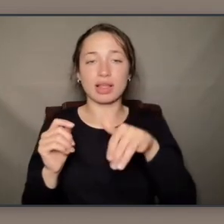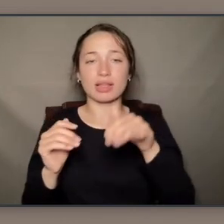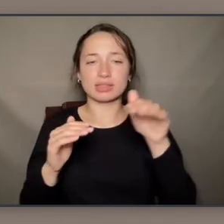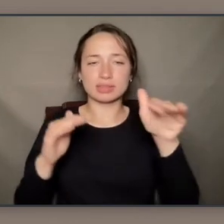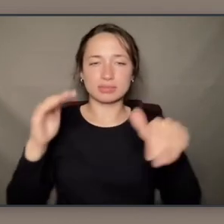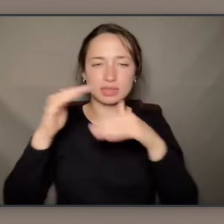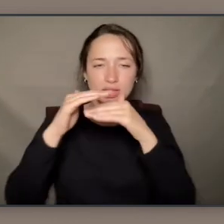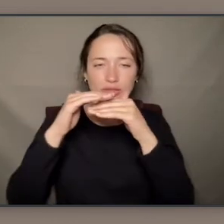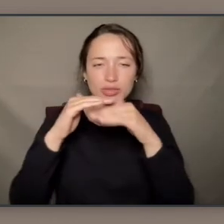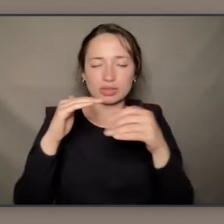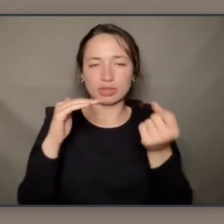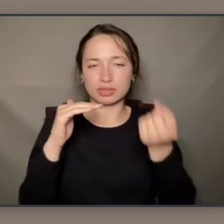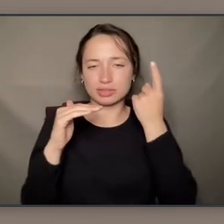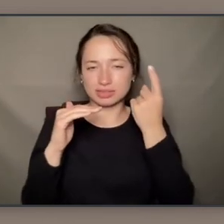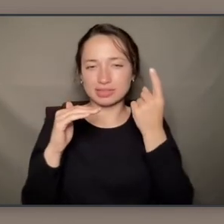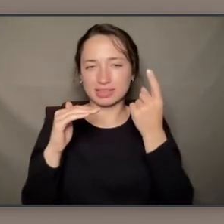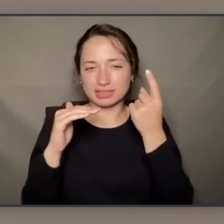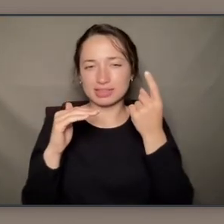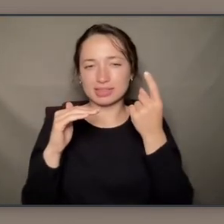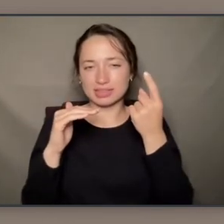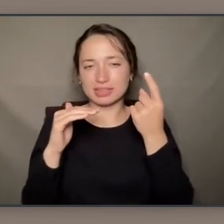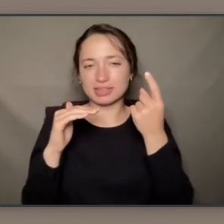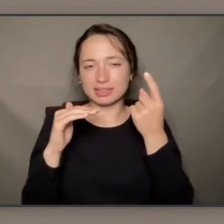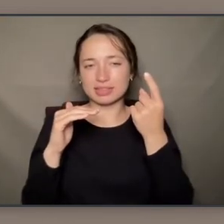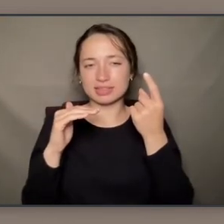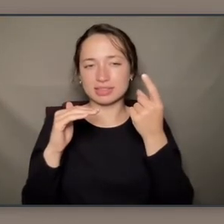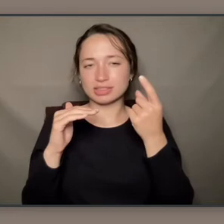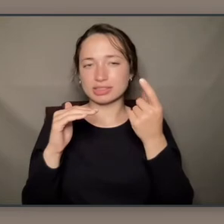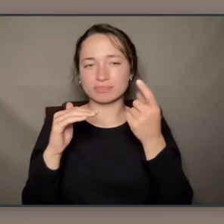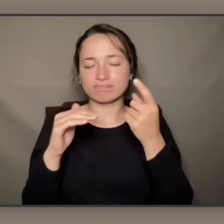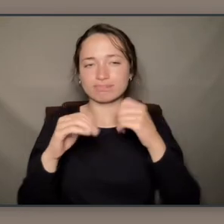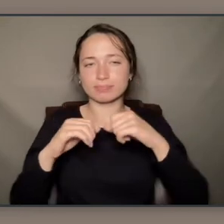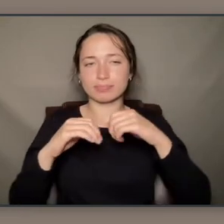deep lying understanding